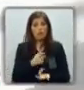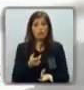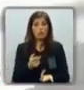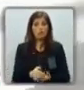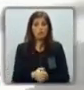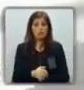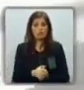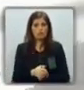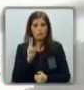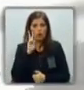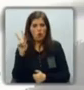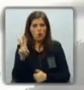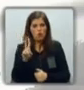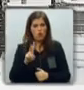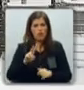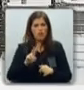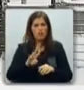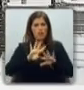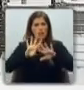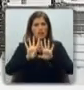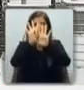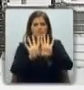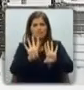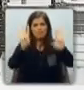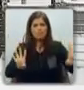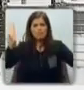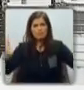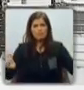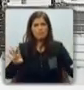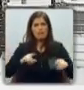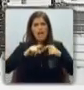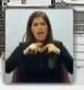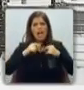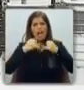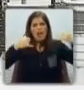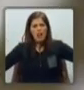forward, I saw in my eye the fence,